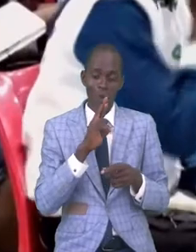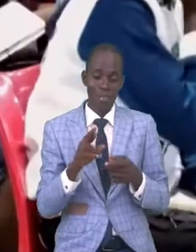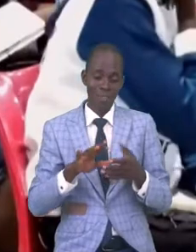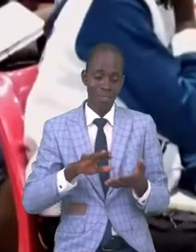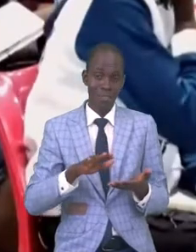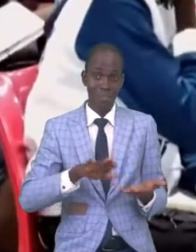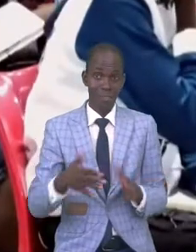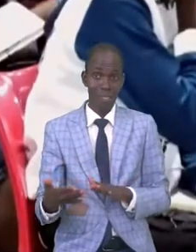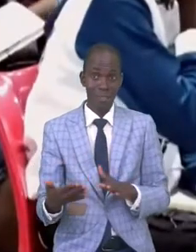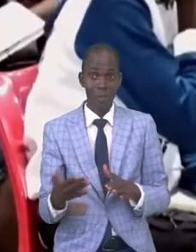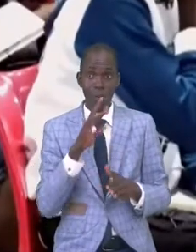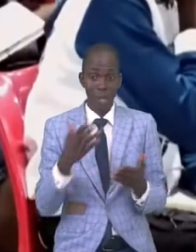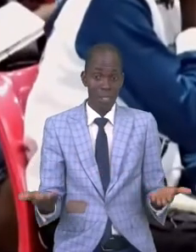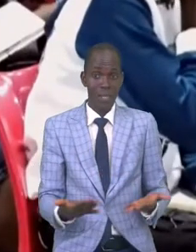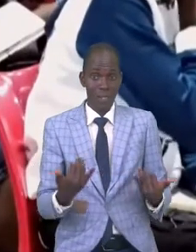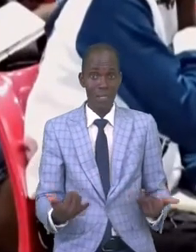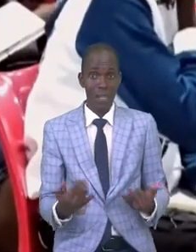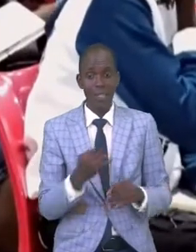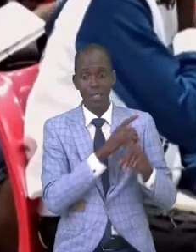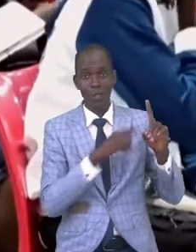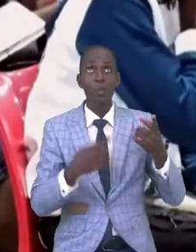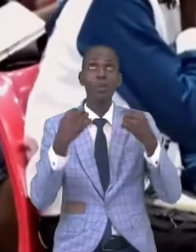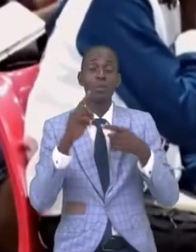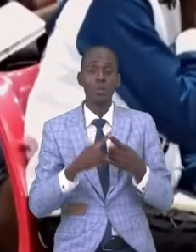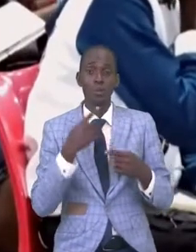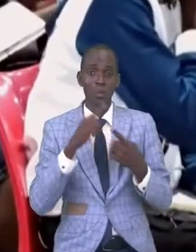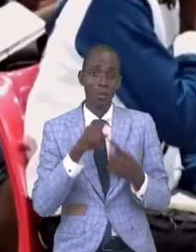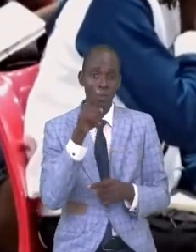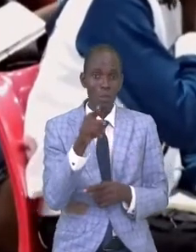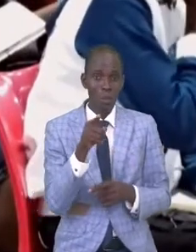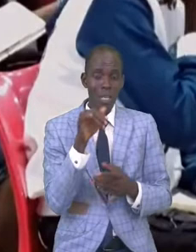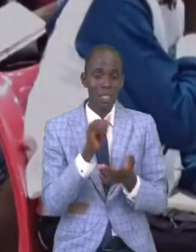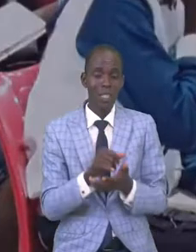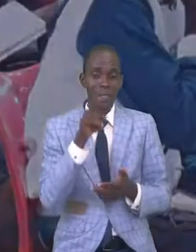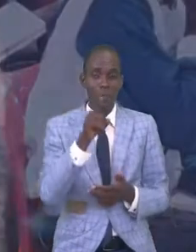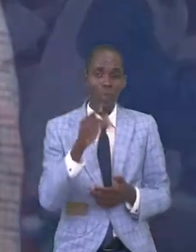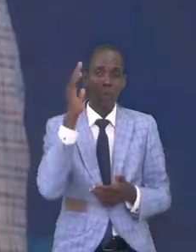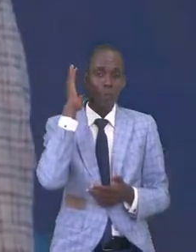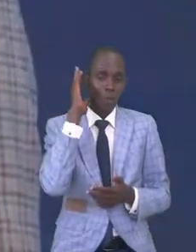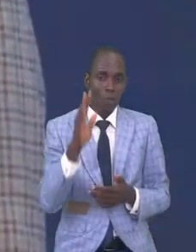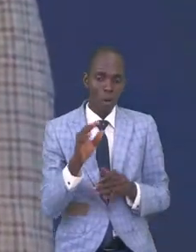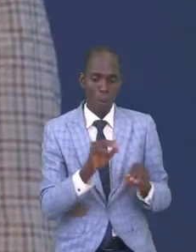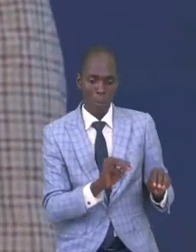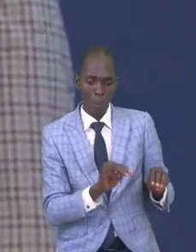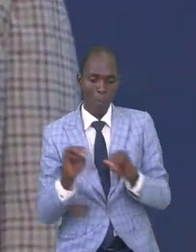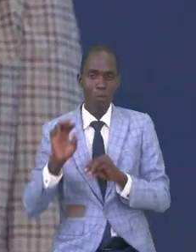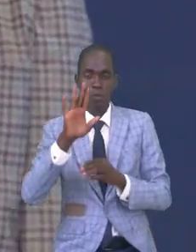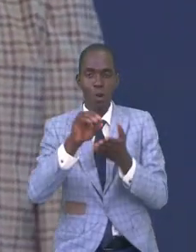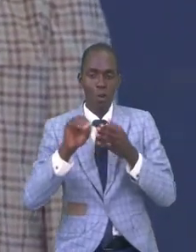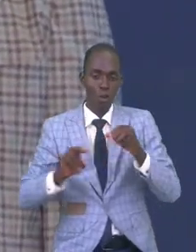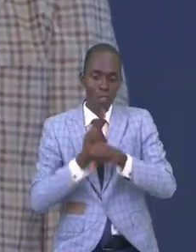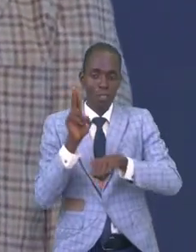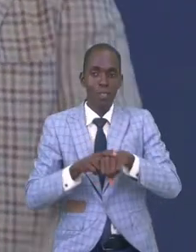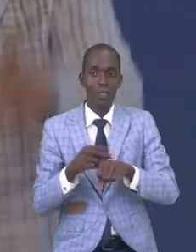And the Lord comes to tell you that you will move your nation, and those of us